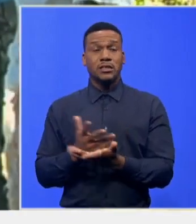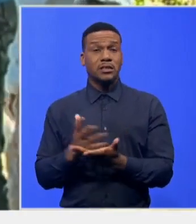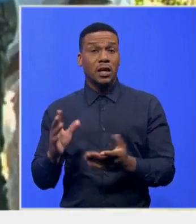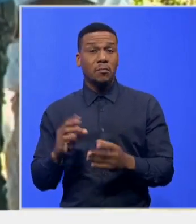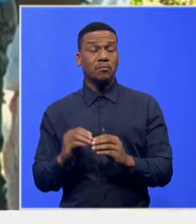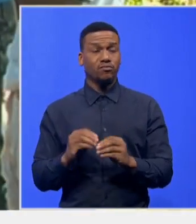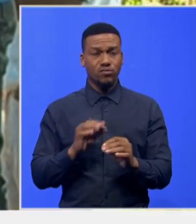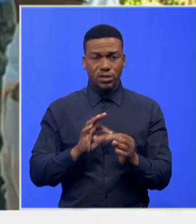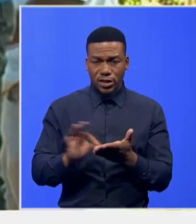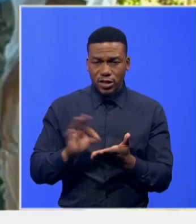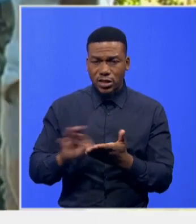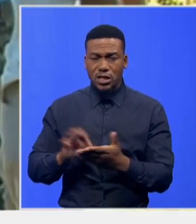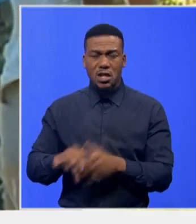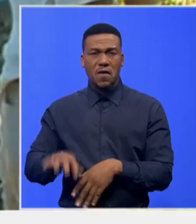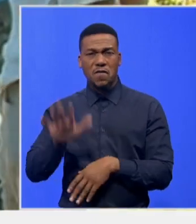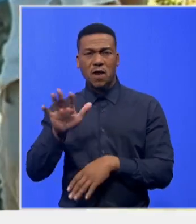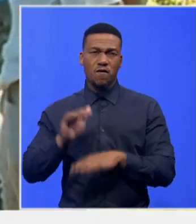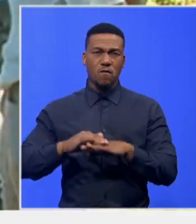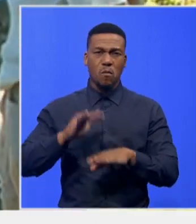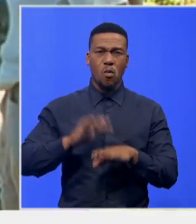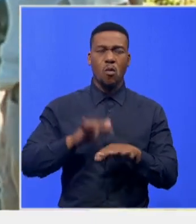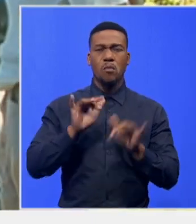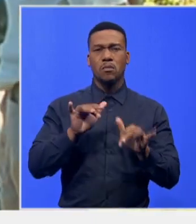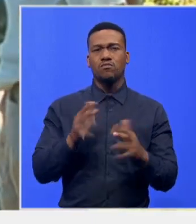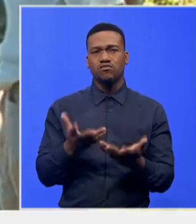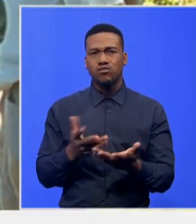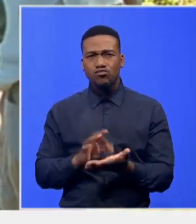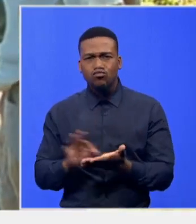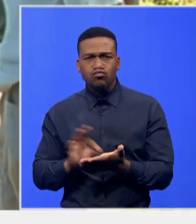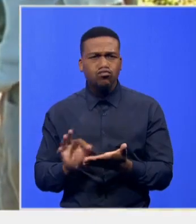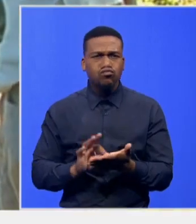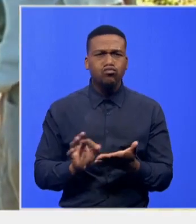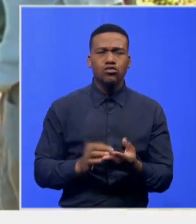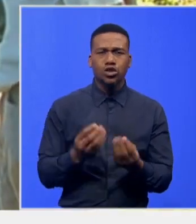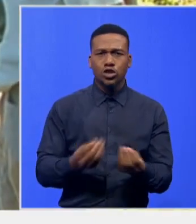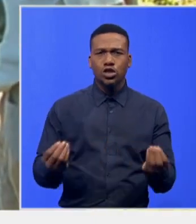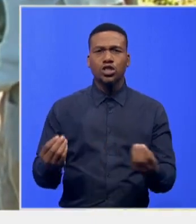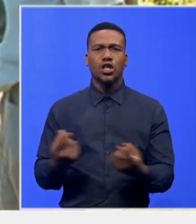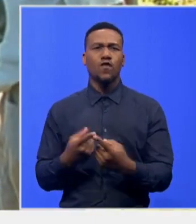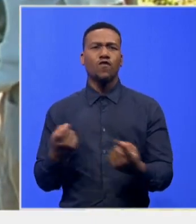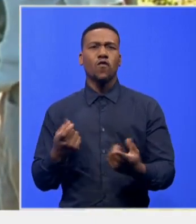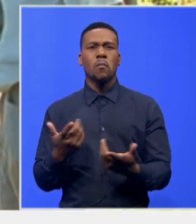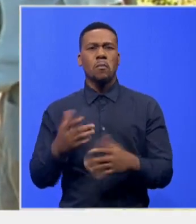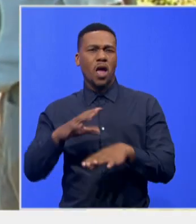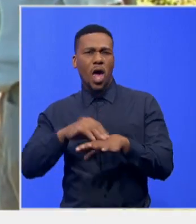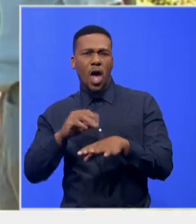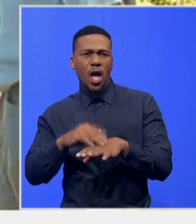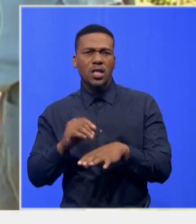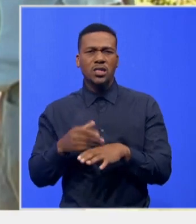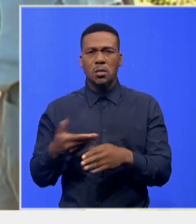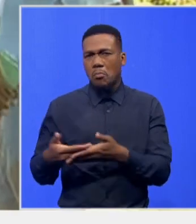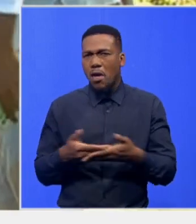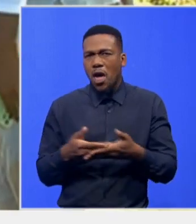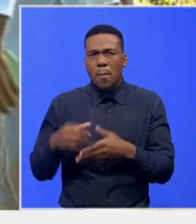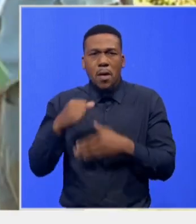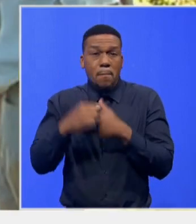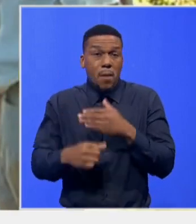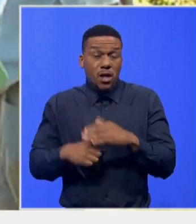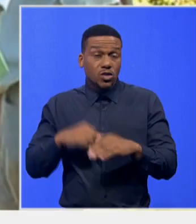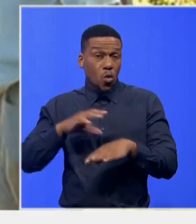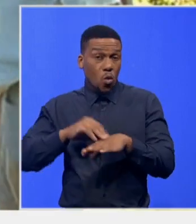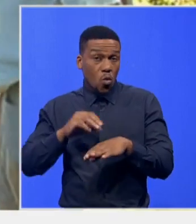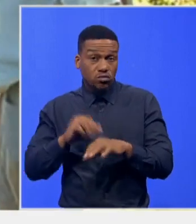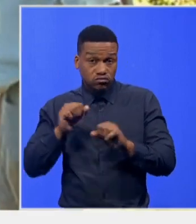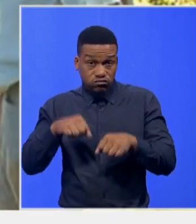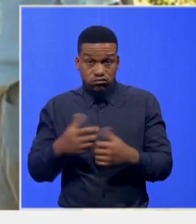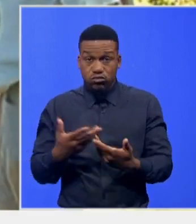cleaning each gravesite. And there were also children from as young as a few months old and the elderly, saying this is a